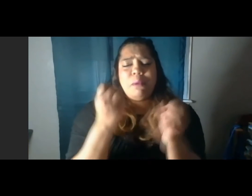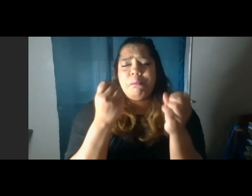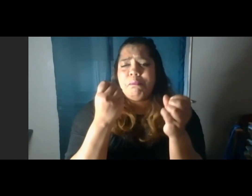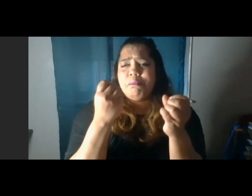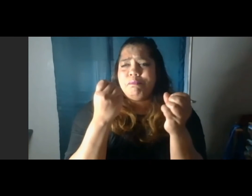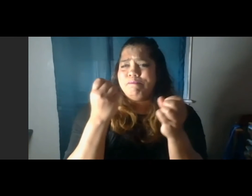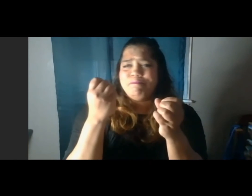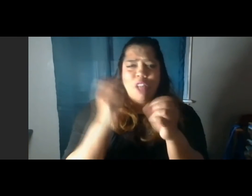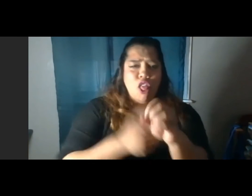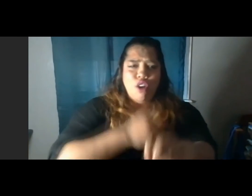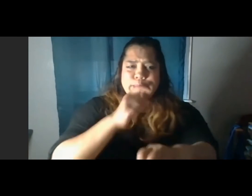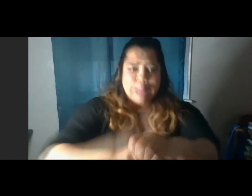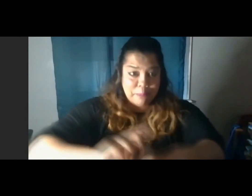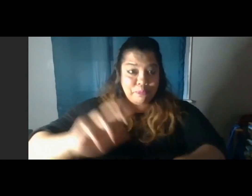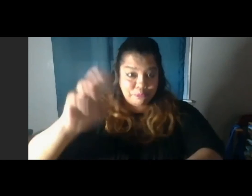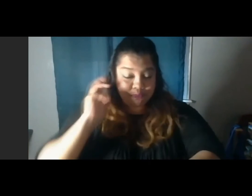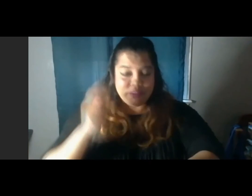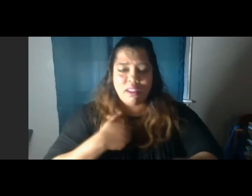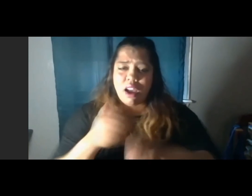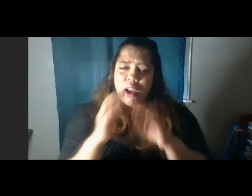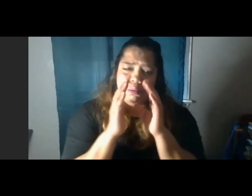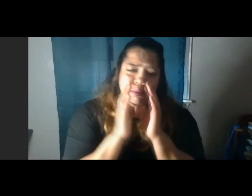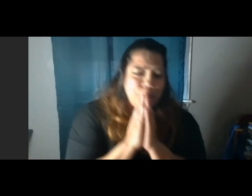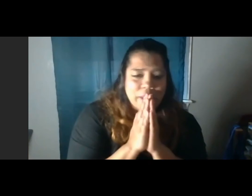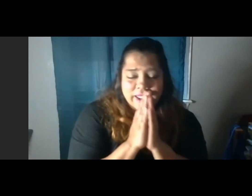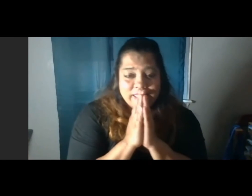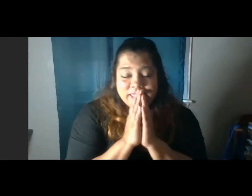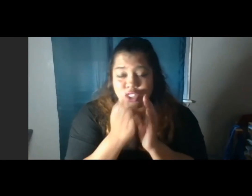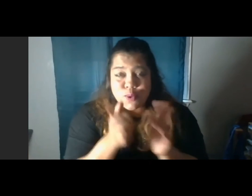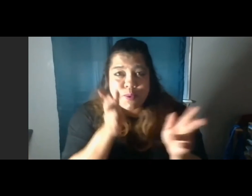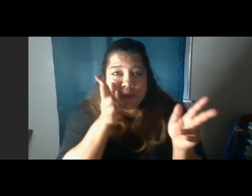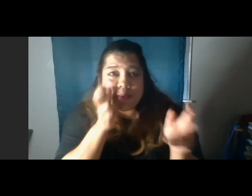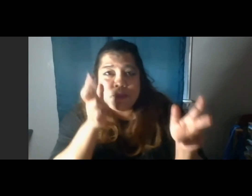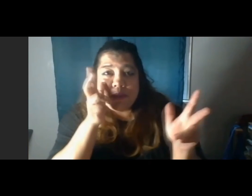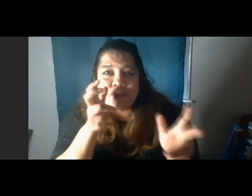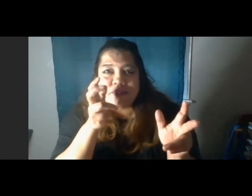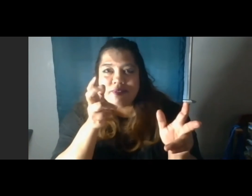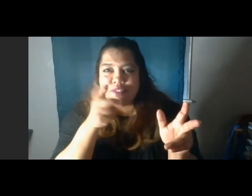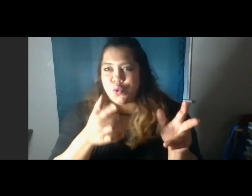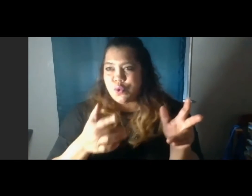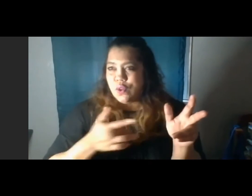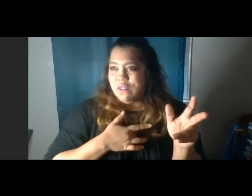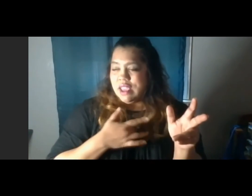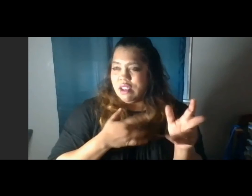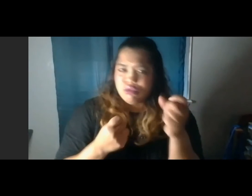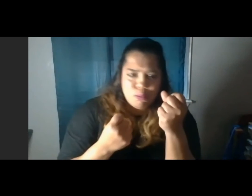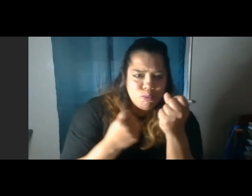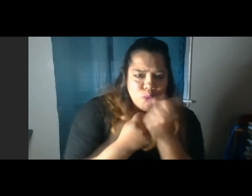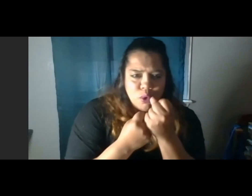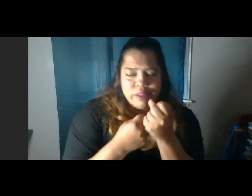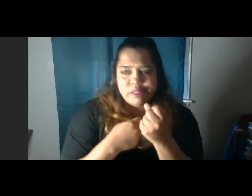I pray that it is an offering to support you all in allowing this message